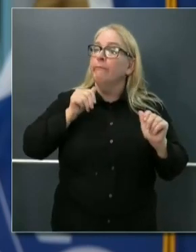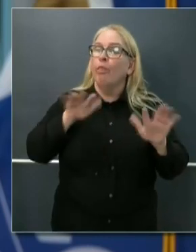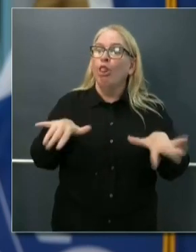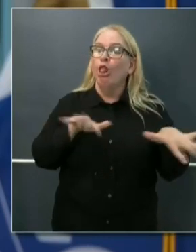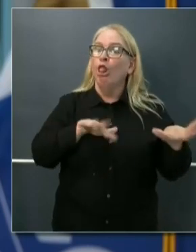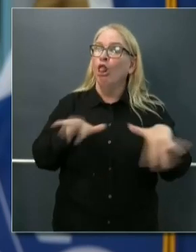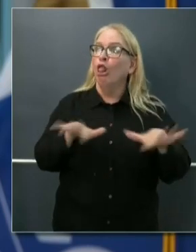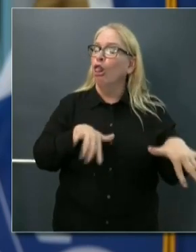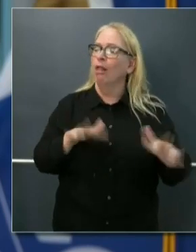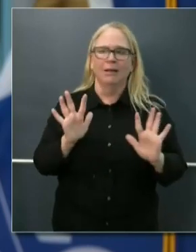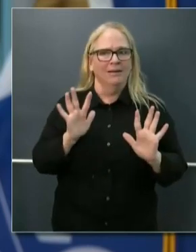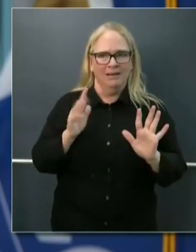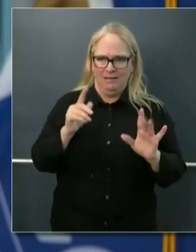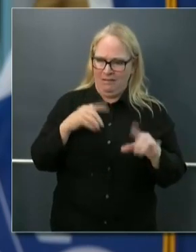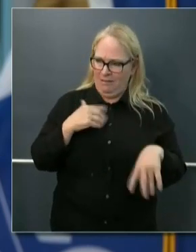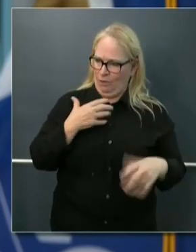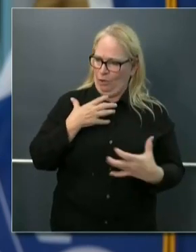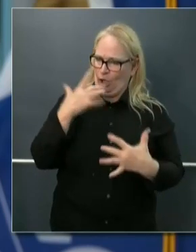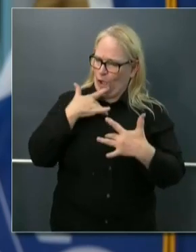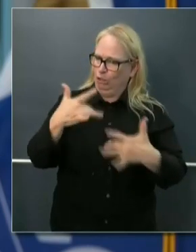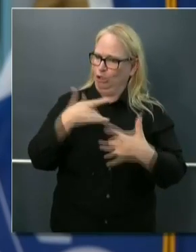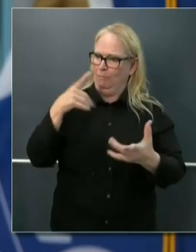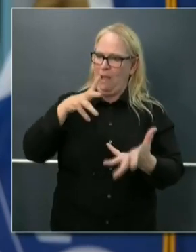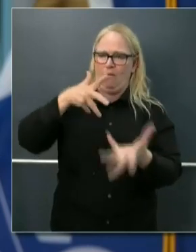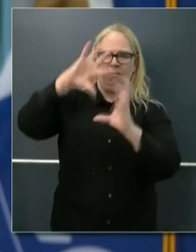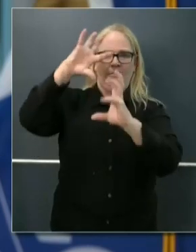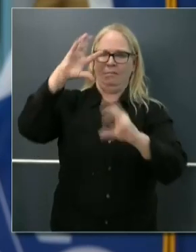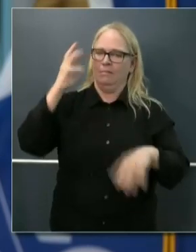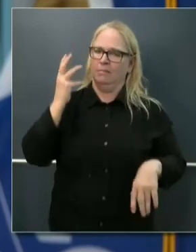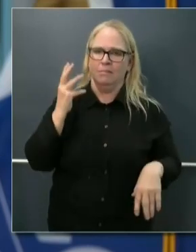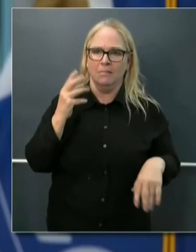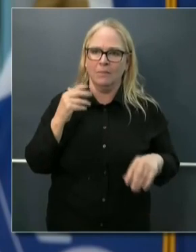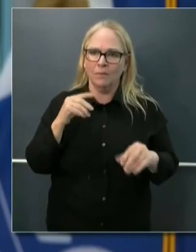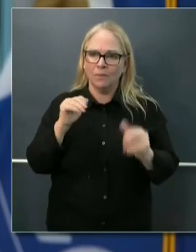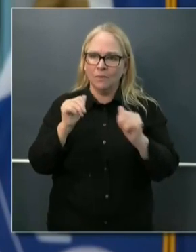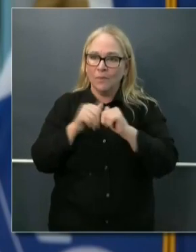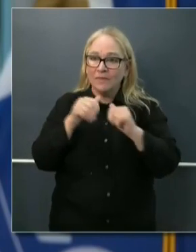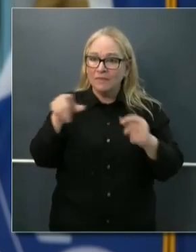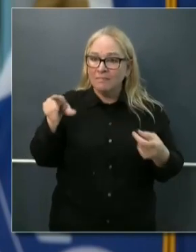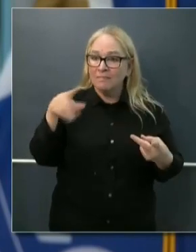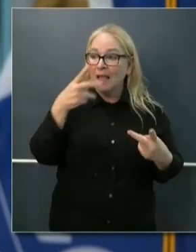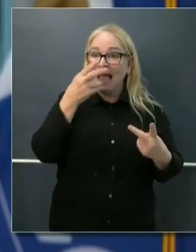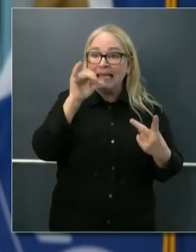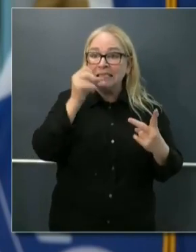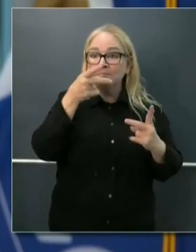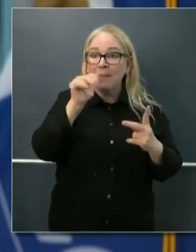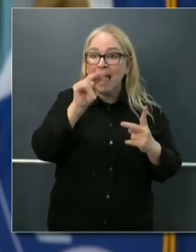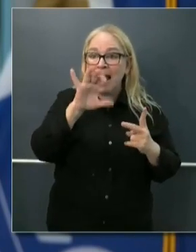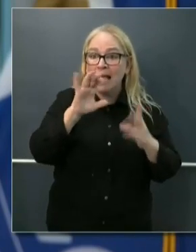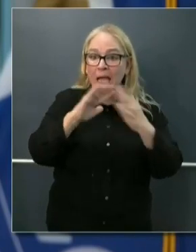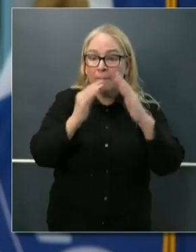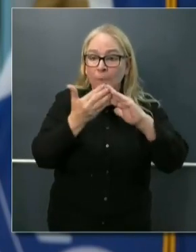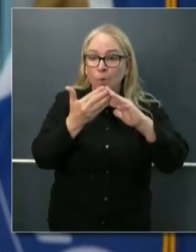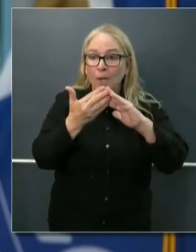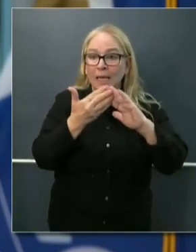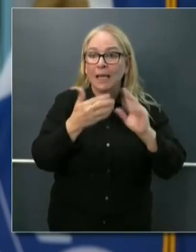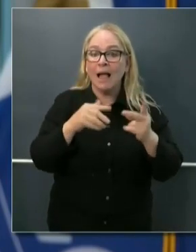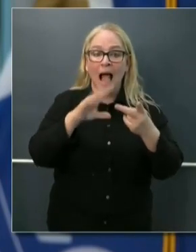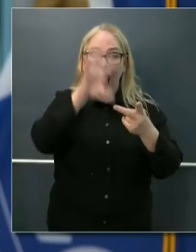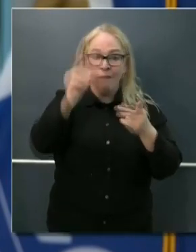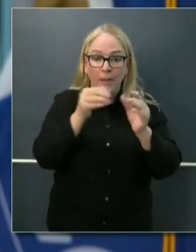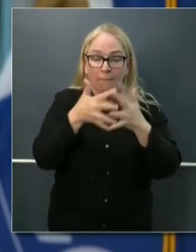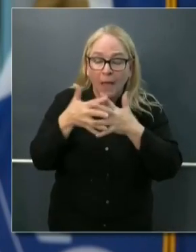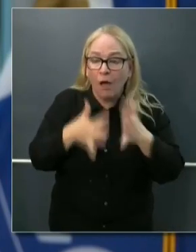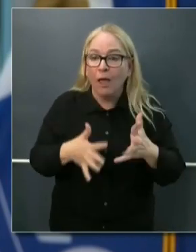very concerned in doubling down on some of the disparities we're seeing in Latino, Native American, Asian Pacific American, and African American elder